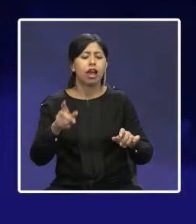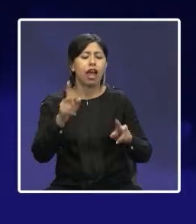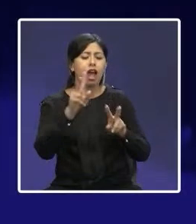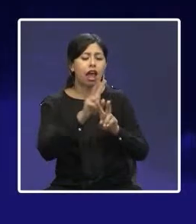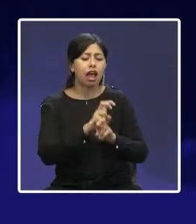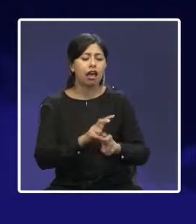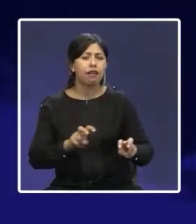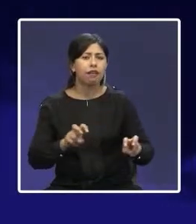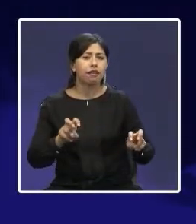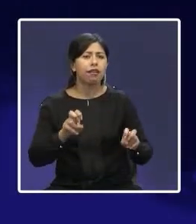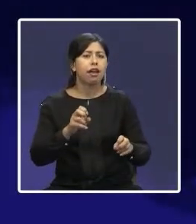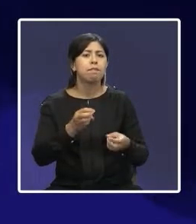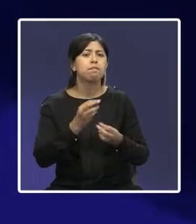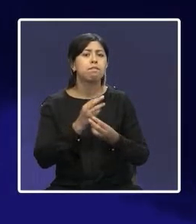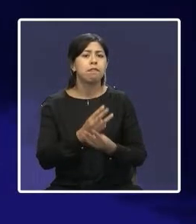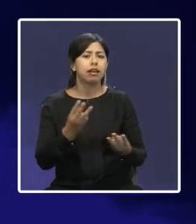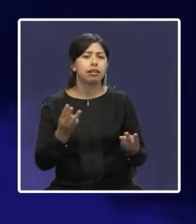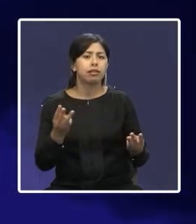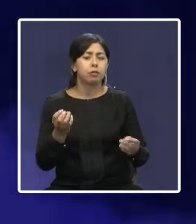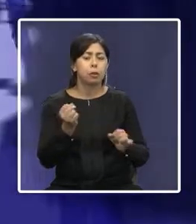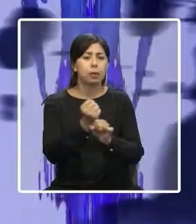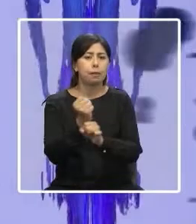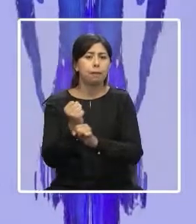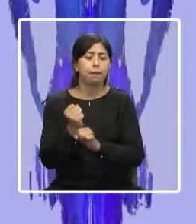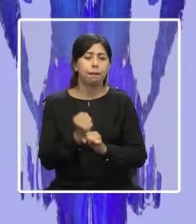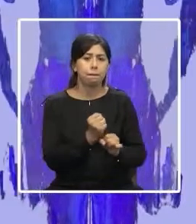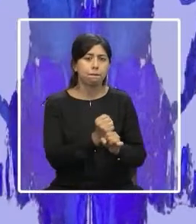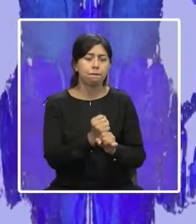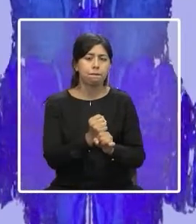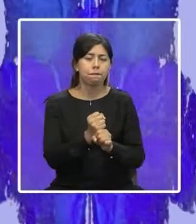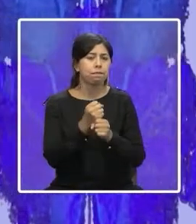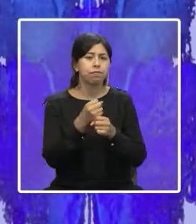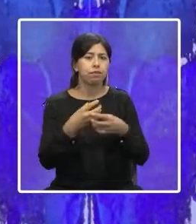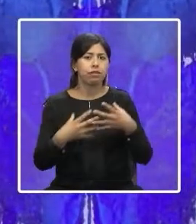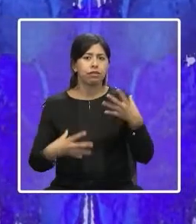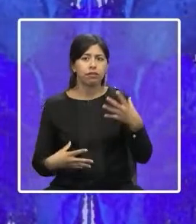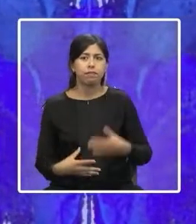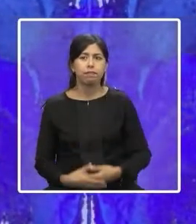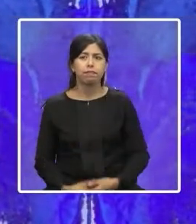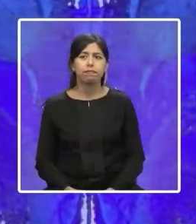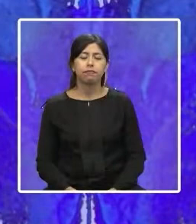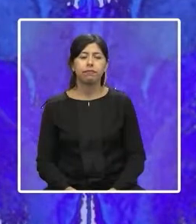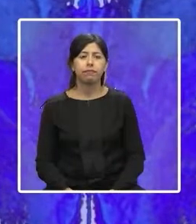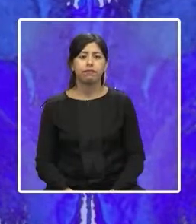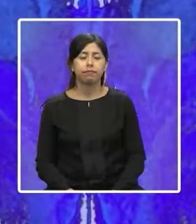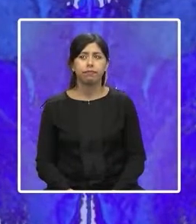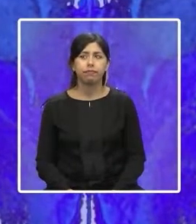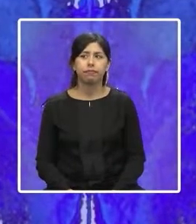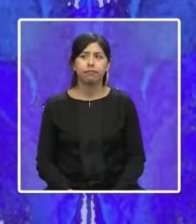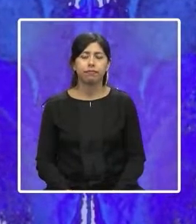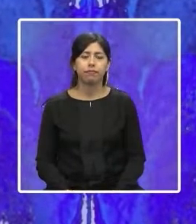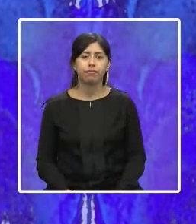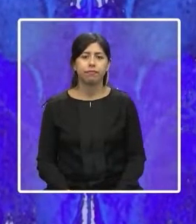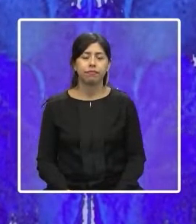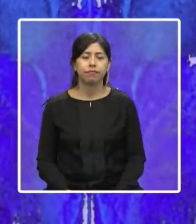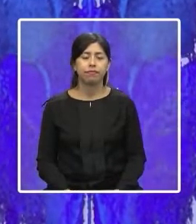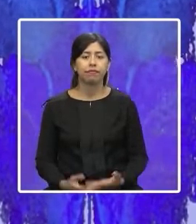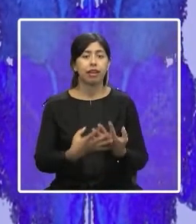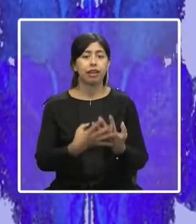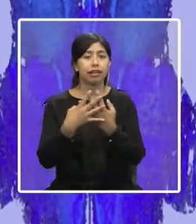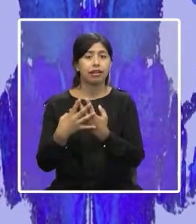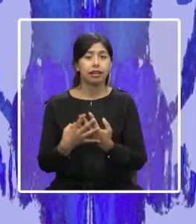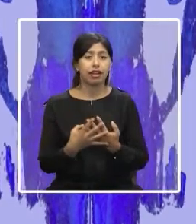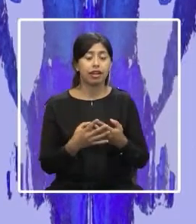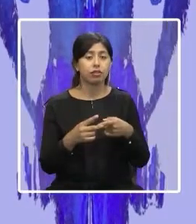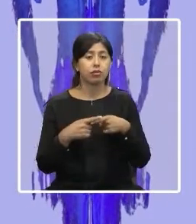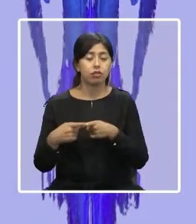social network and with social and affective robots. Let's see another example with conversational